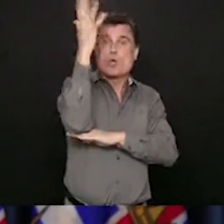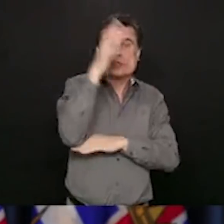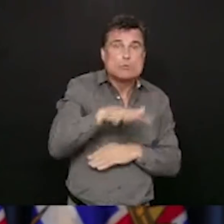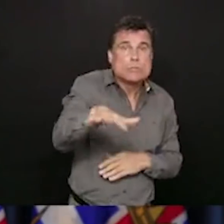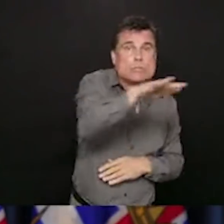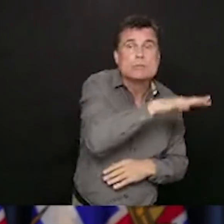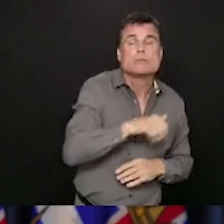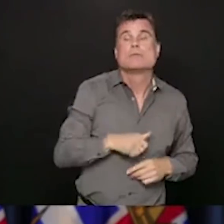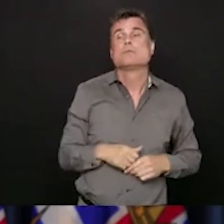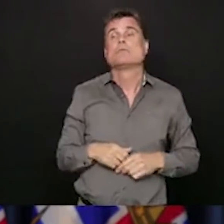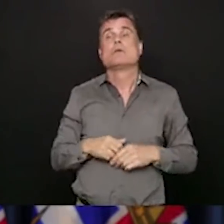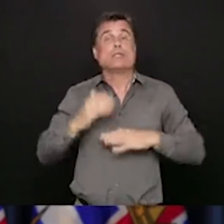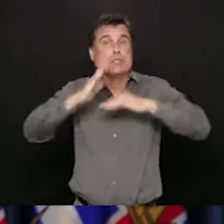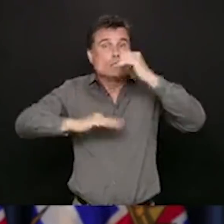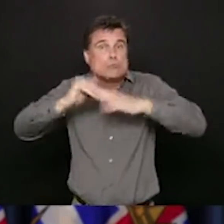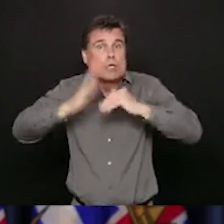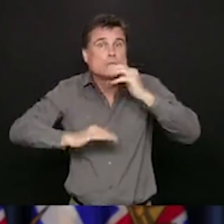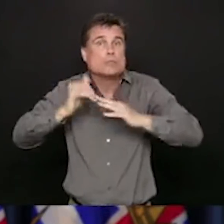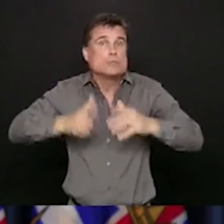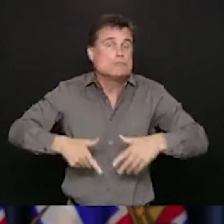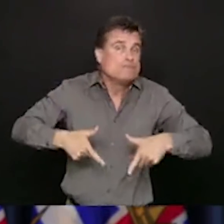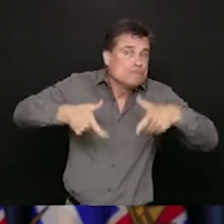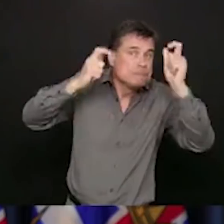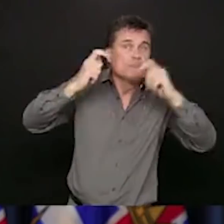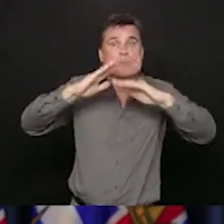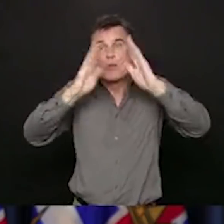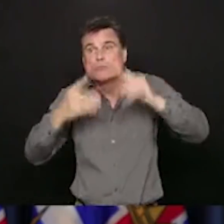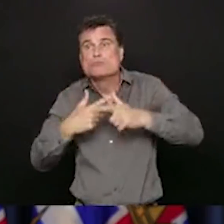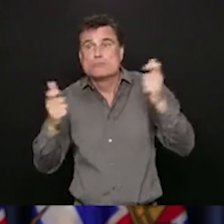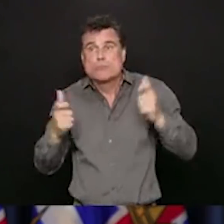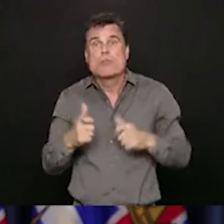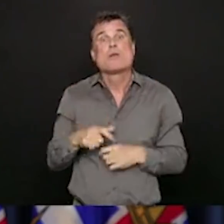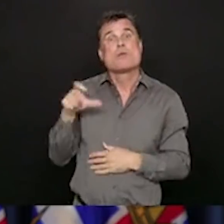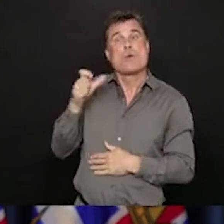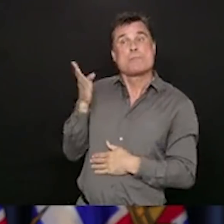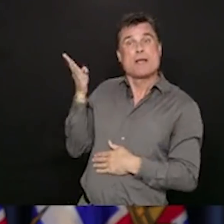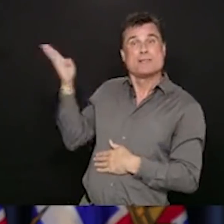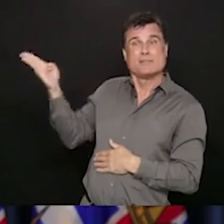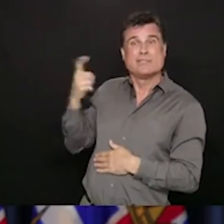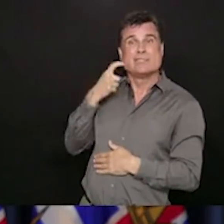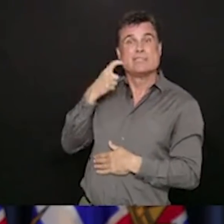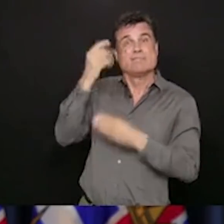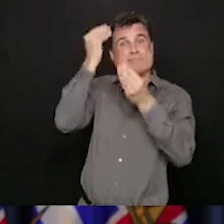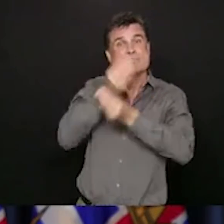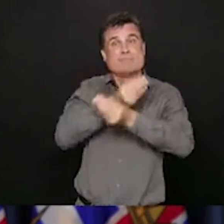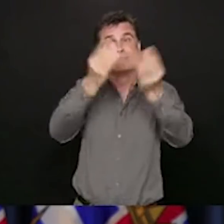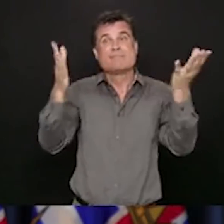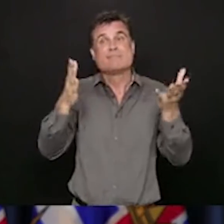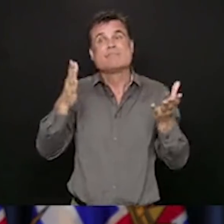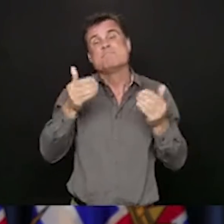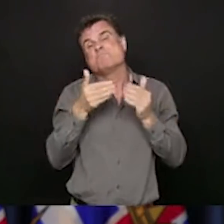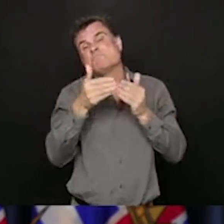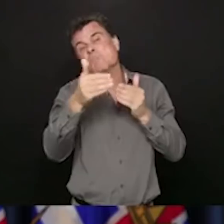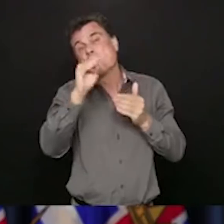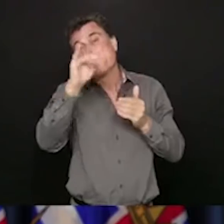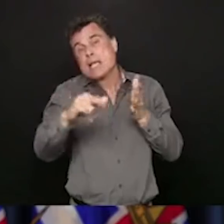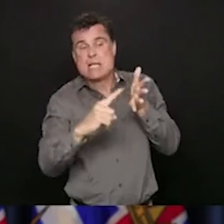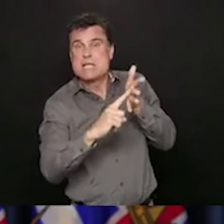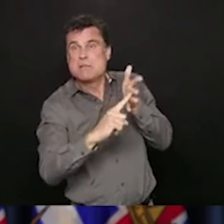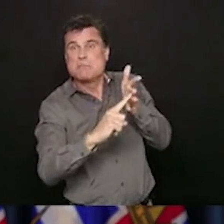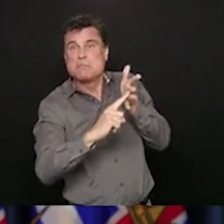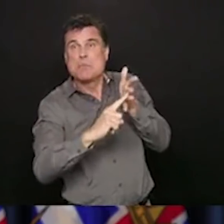that they were going to reopen their construction sector in the middle of May. We never shut down our construction sector, and that was